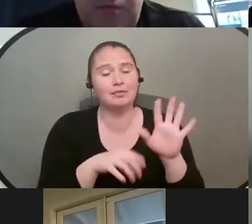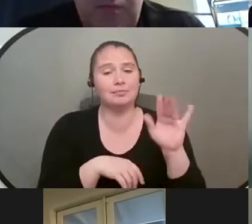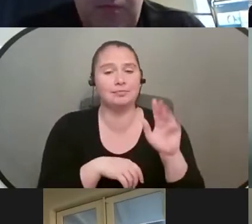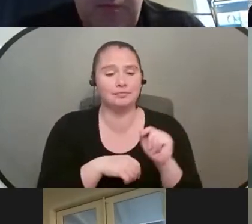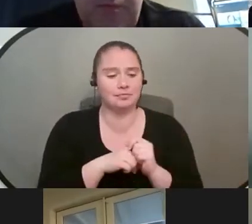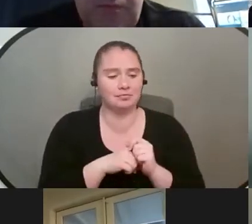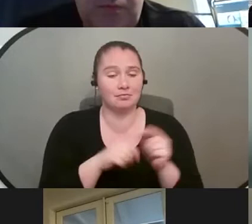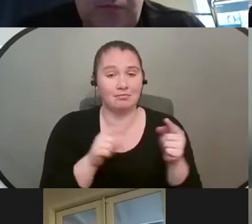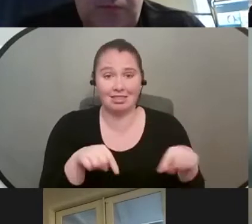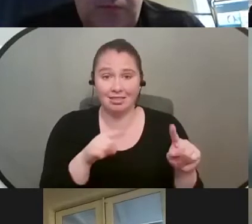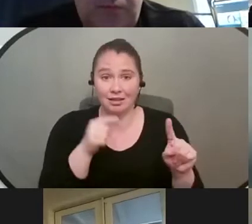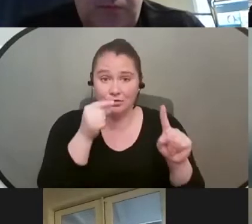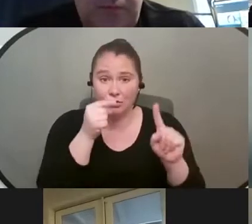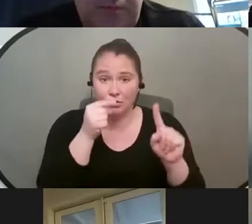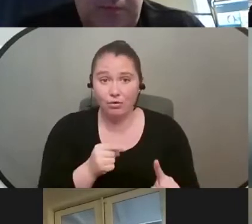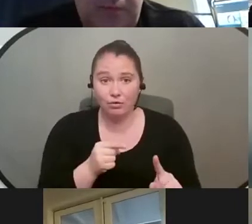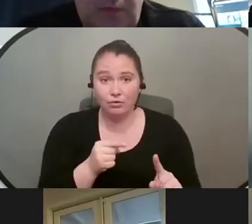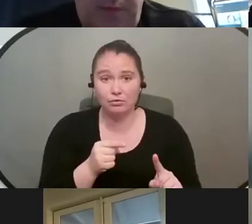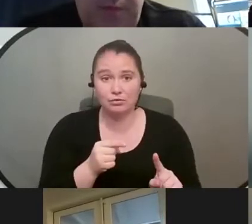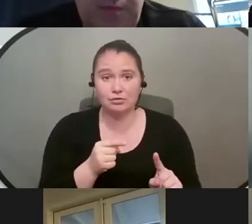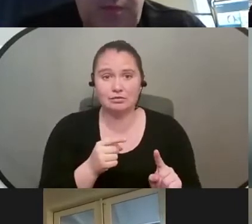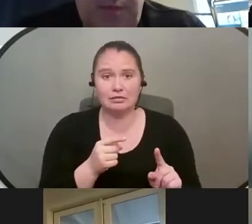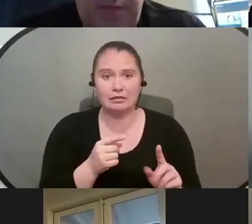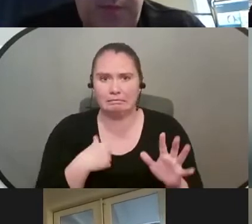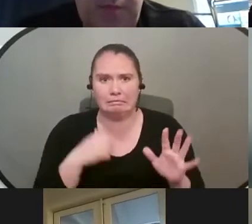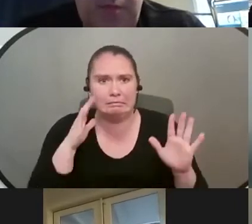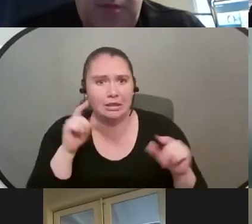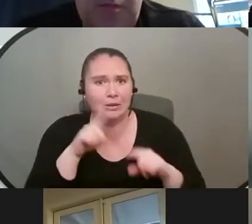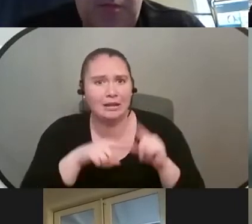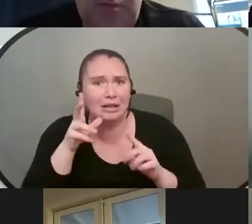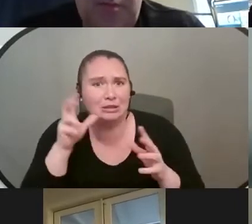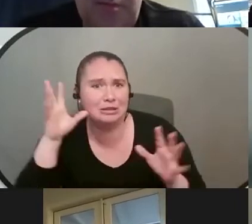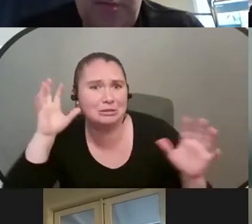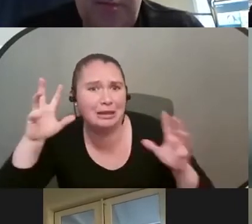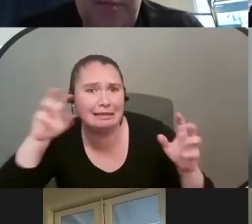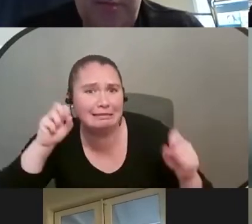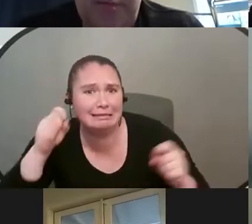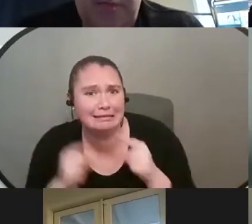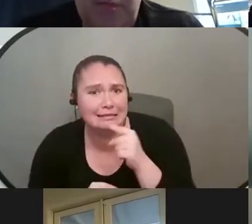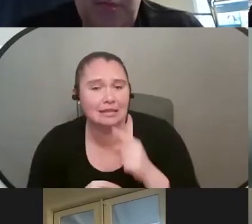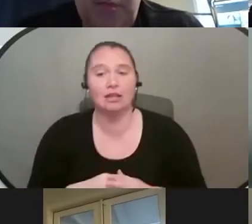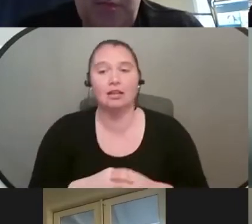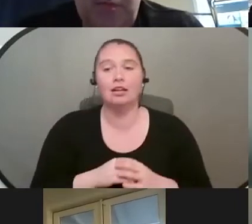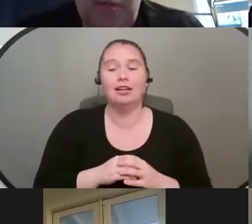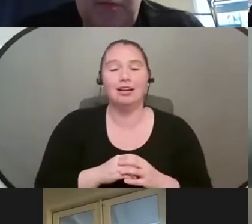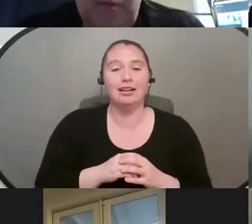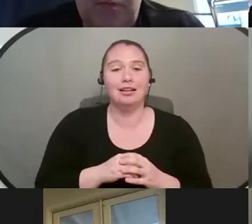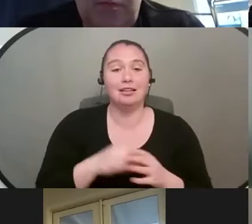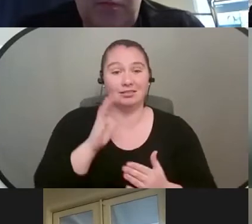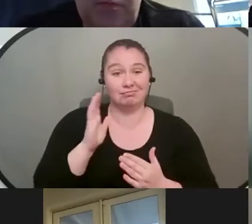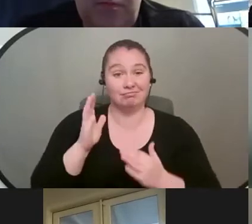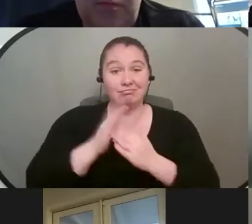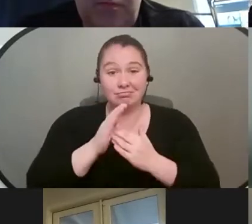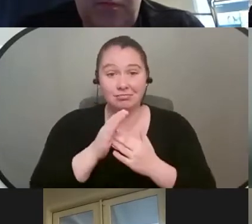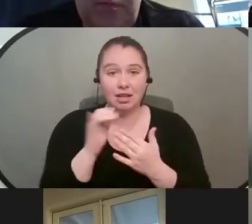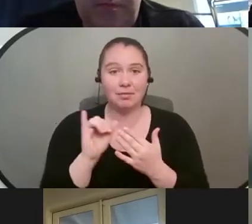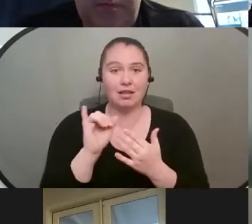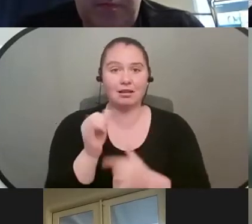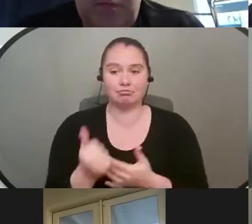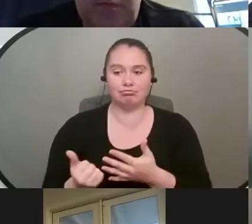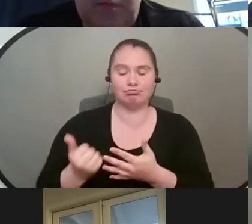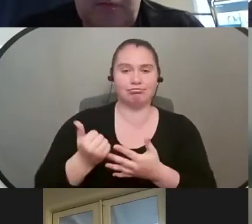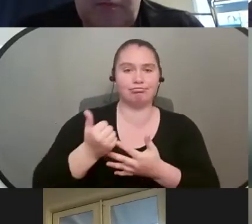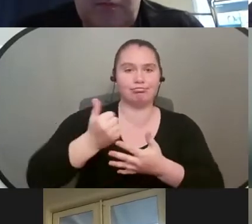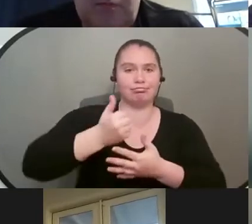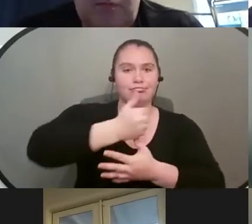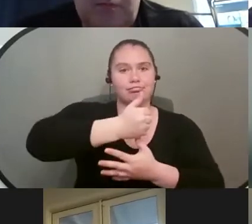goals truly, I hope y'all can't hear all the screaming, 1, 2, 3, top priority down,